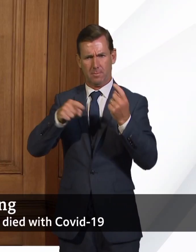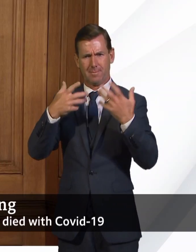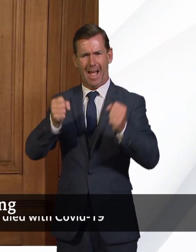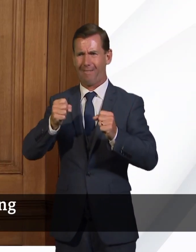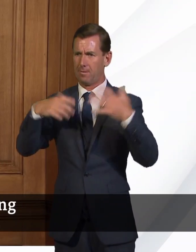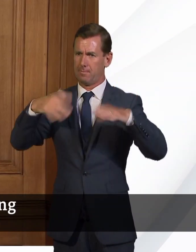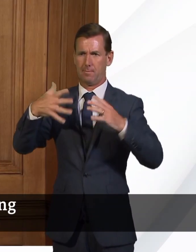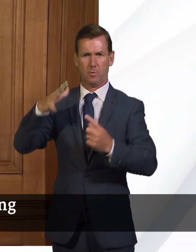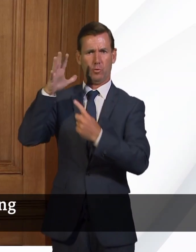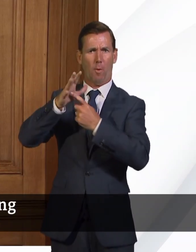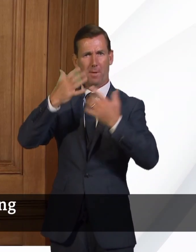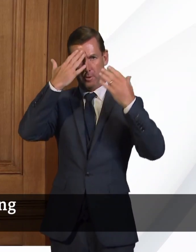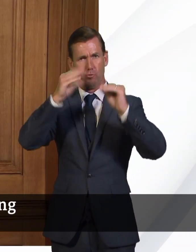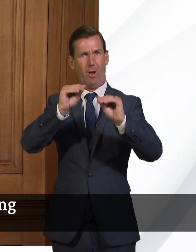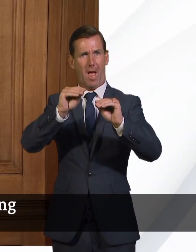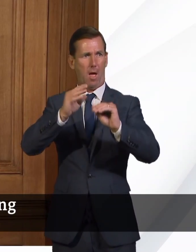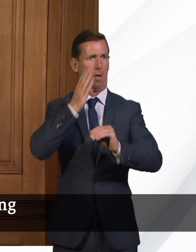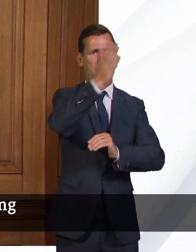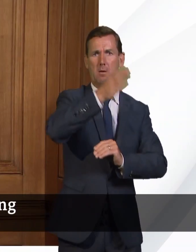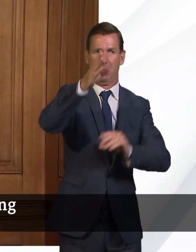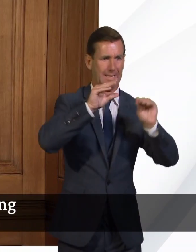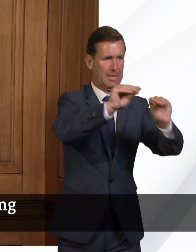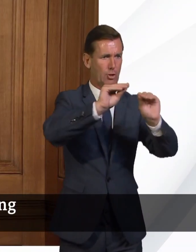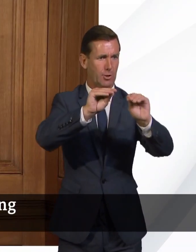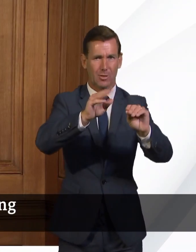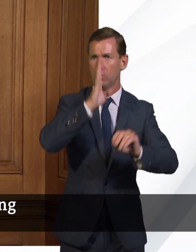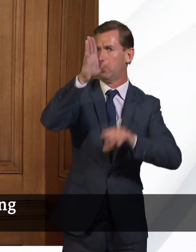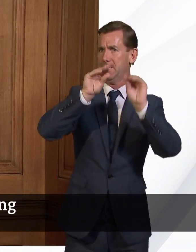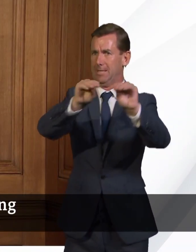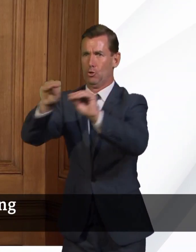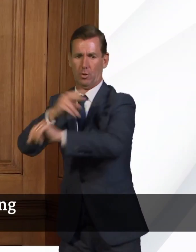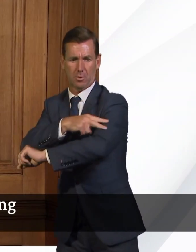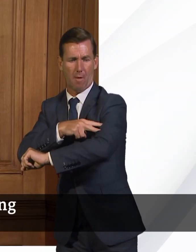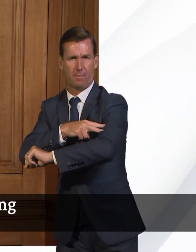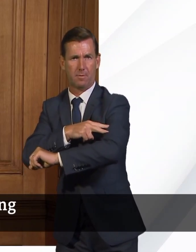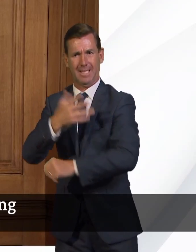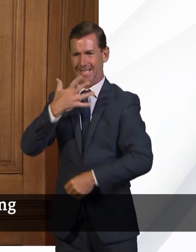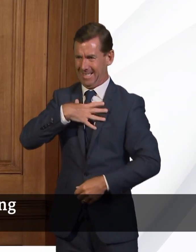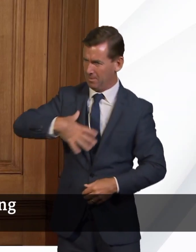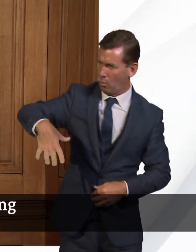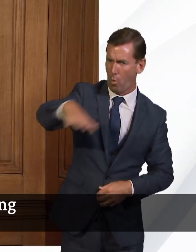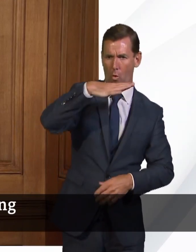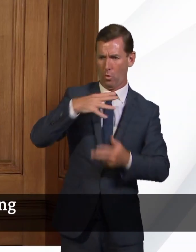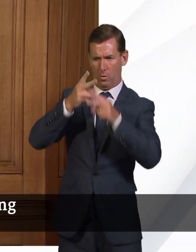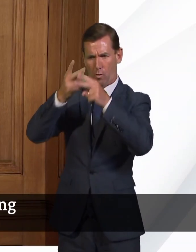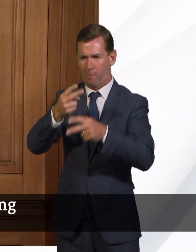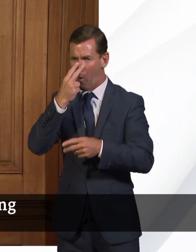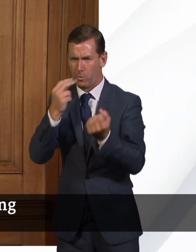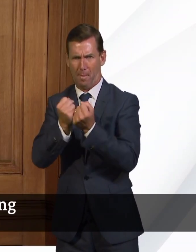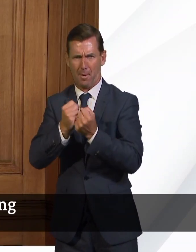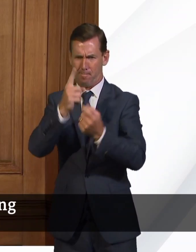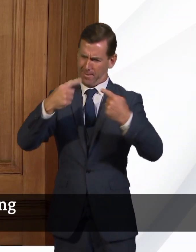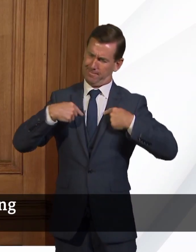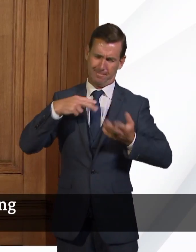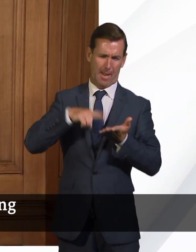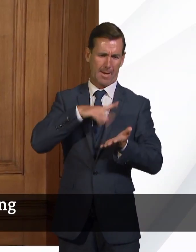out to look after our care homes. So, you know, it will take the whole system to look after our care home residents, but absolutely something the NHS is committed to